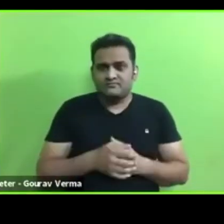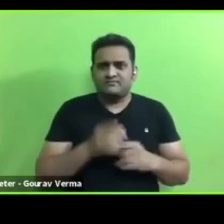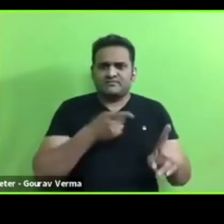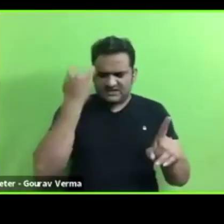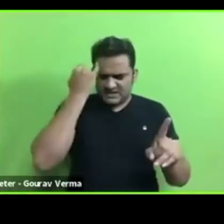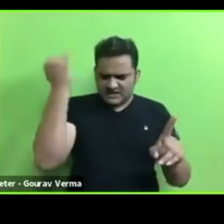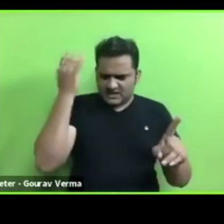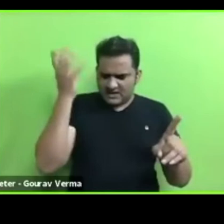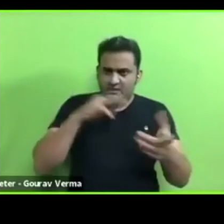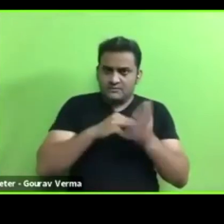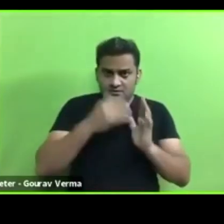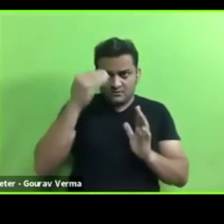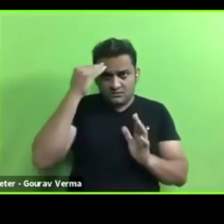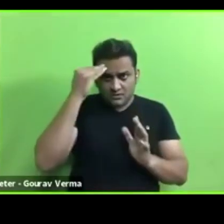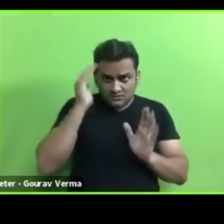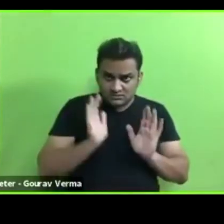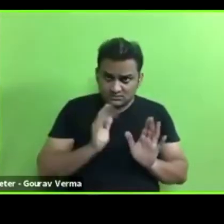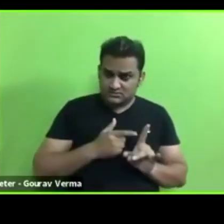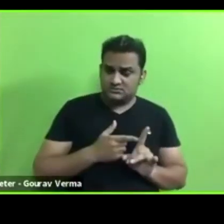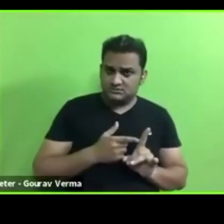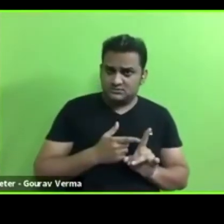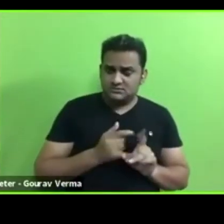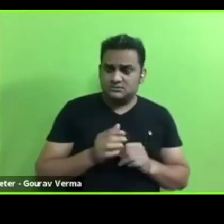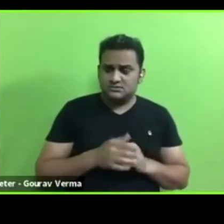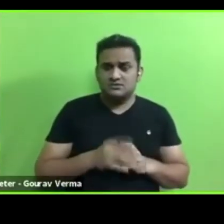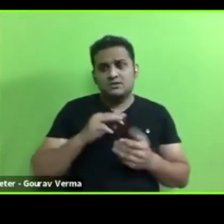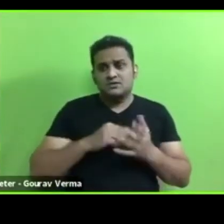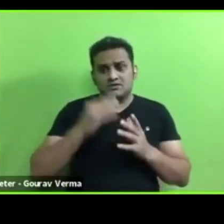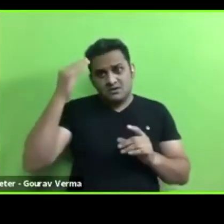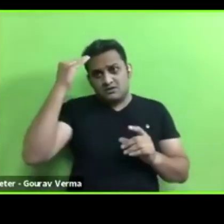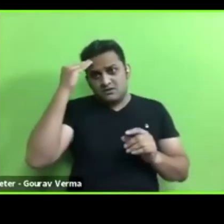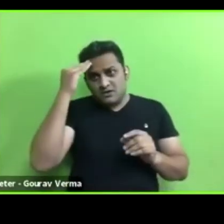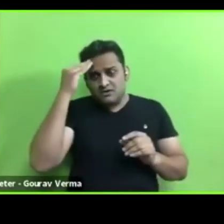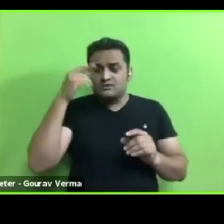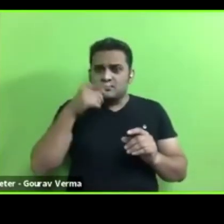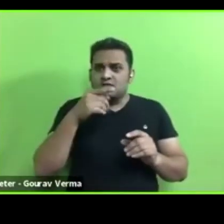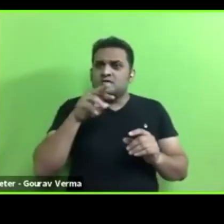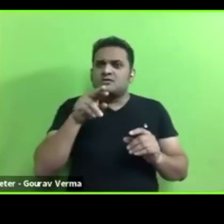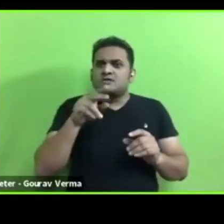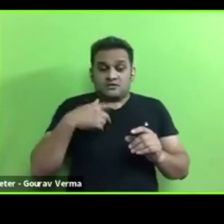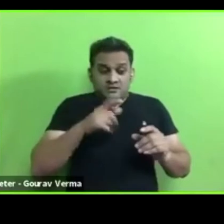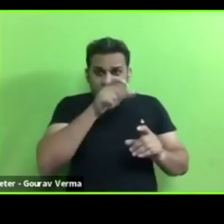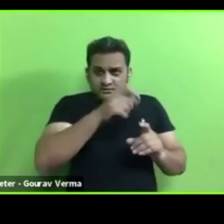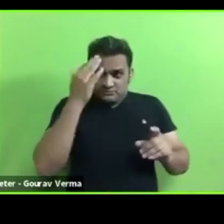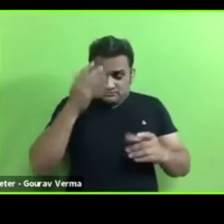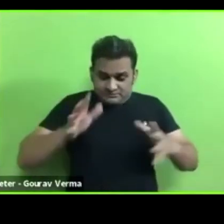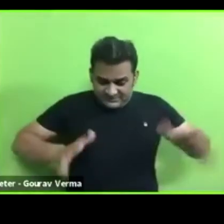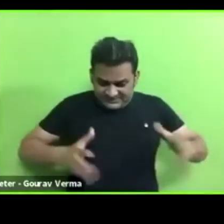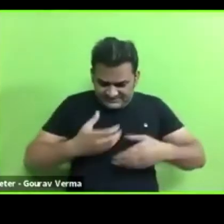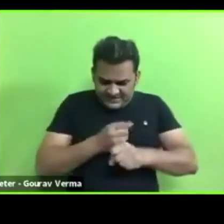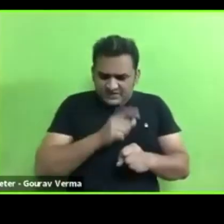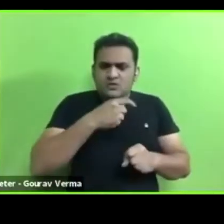also knowledge in this. The knowledge of the Mridangam maker. First of all, Mridangam maker is never recognized